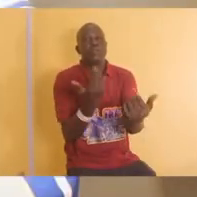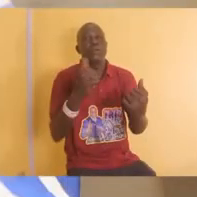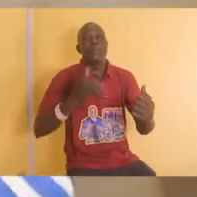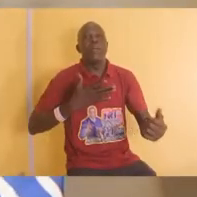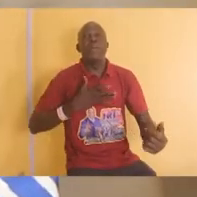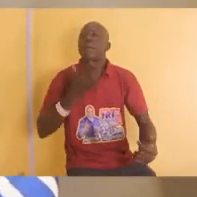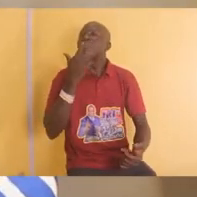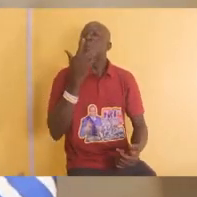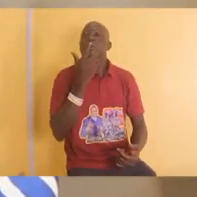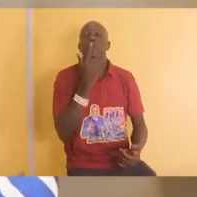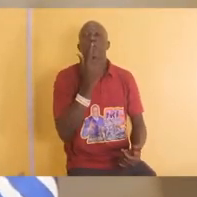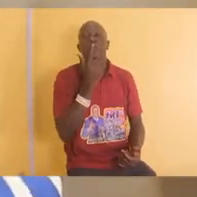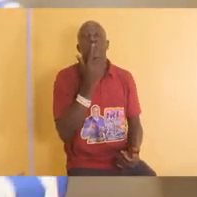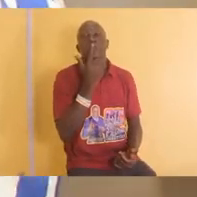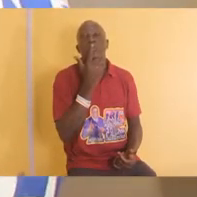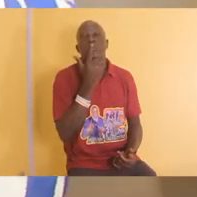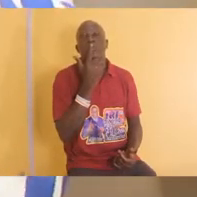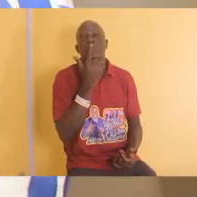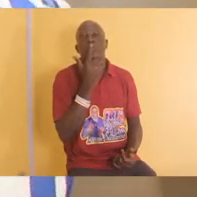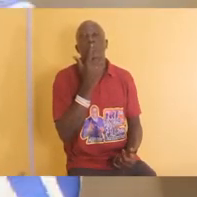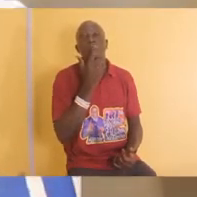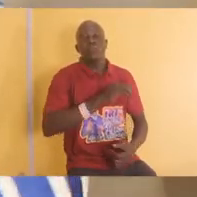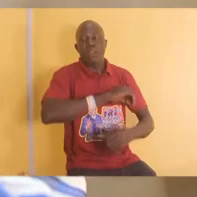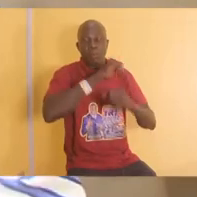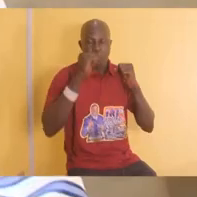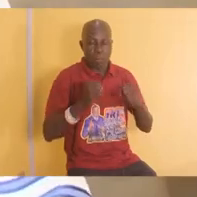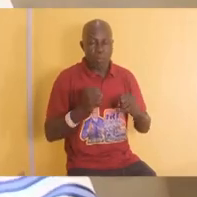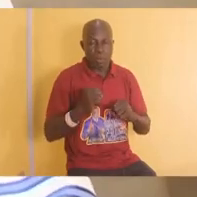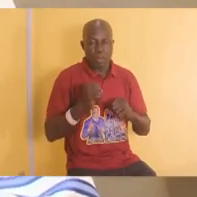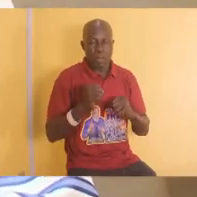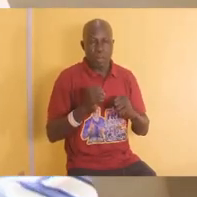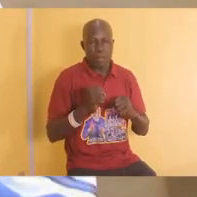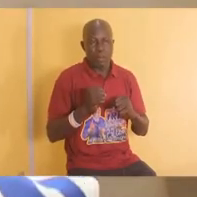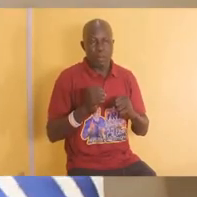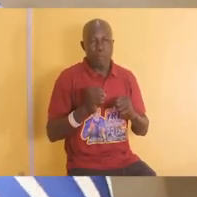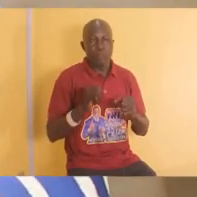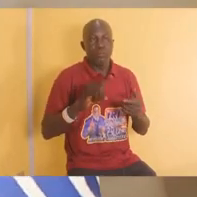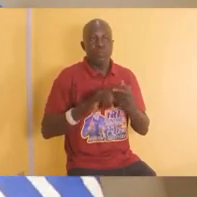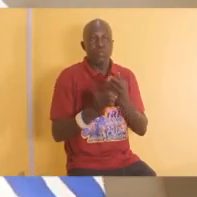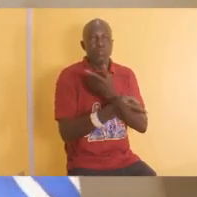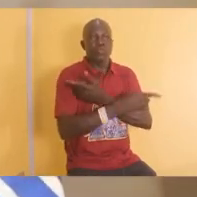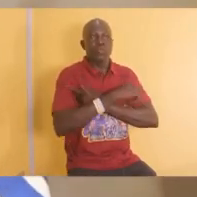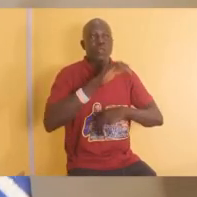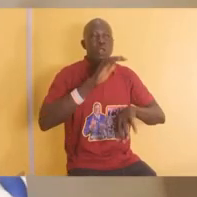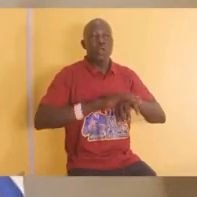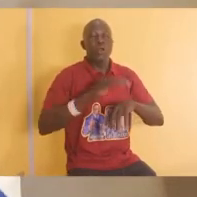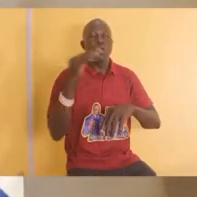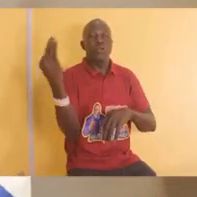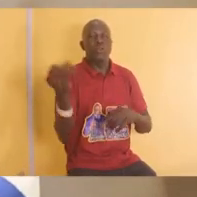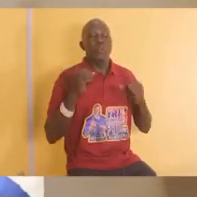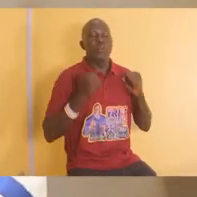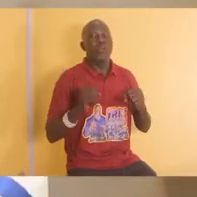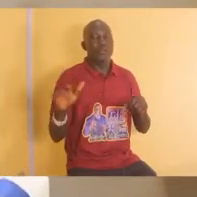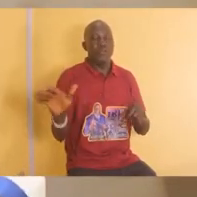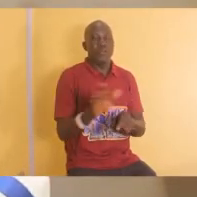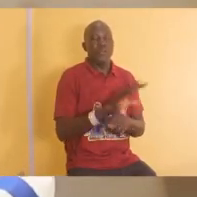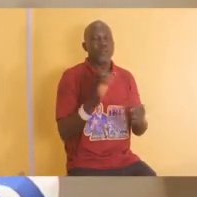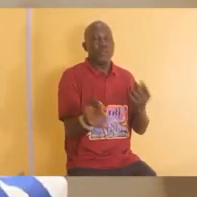Authority comes out from my mouth. I call out power. Today is a powerful